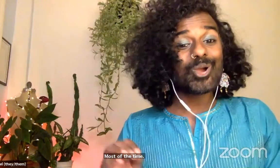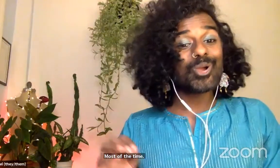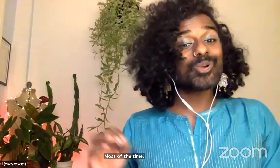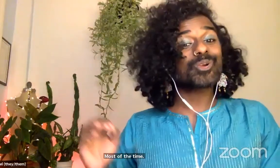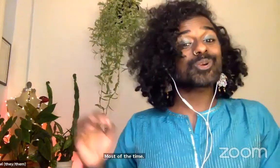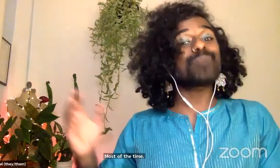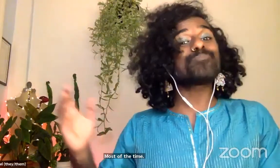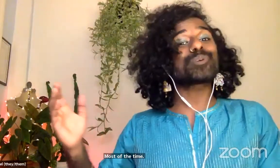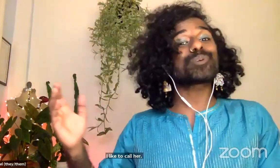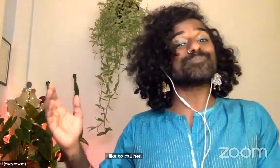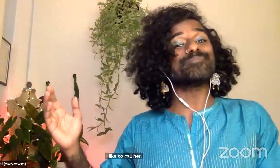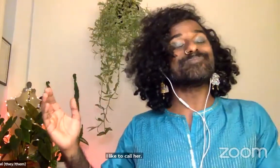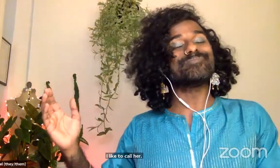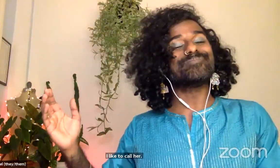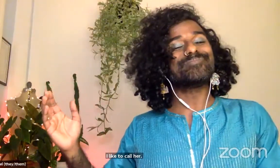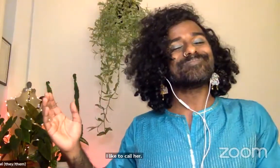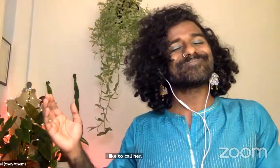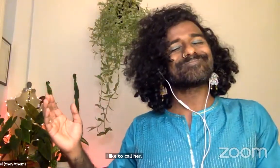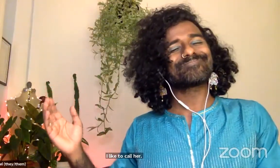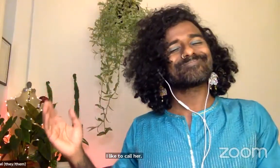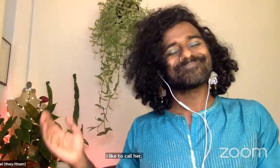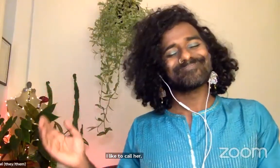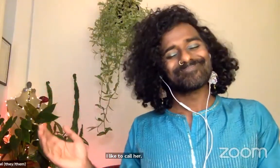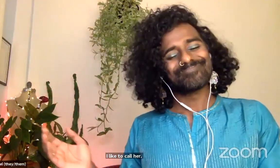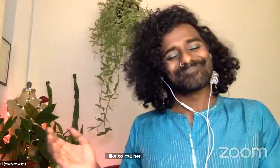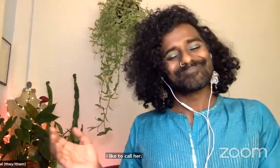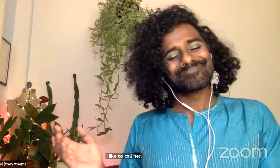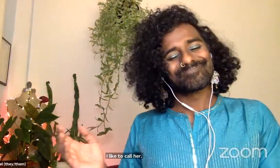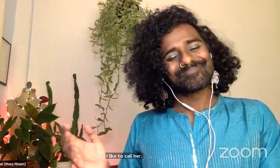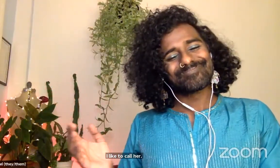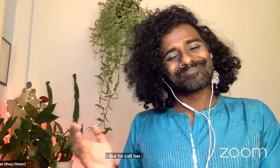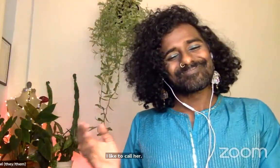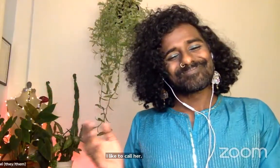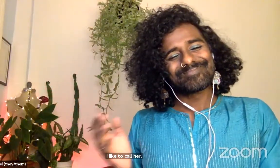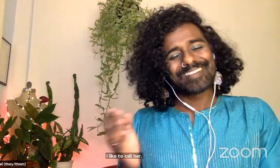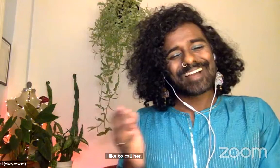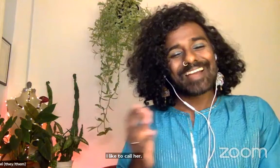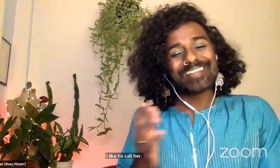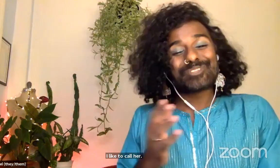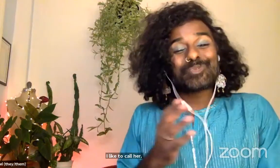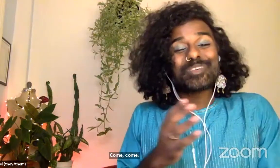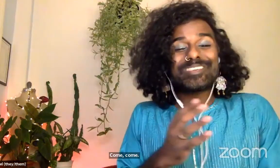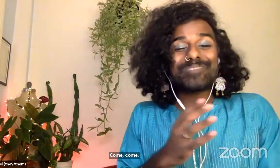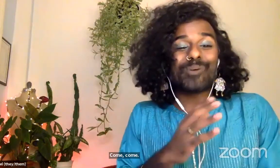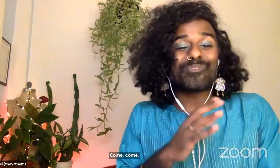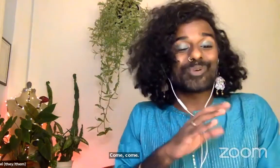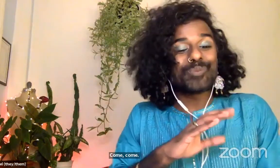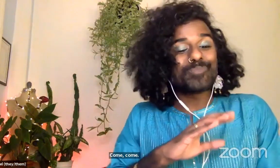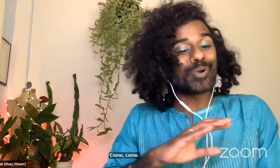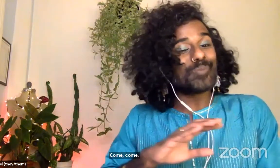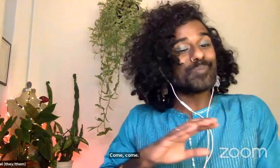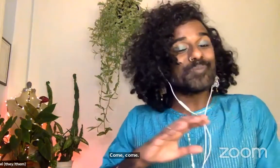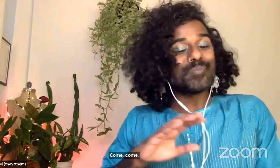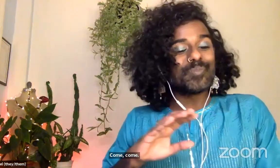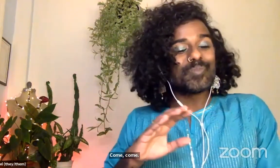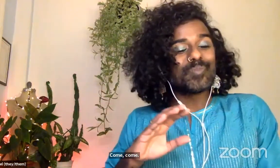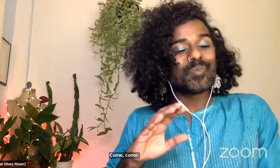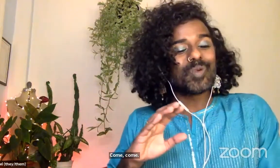Kum Kum. I dream of